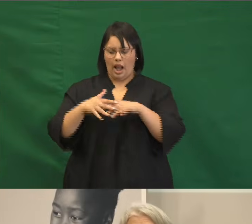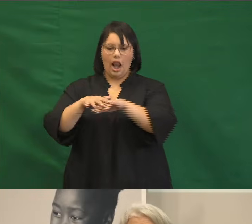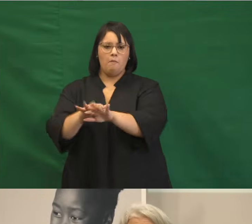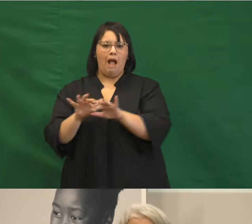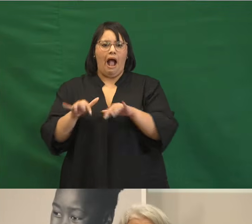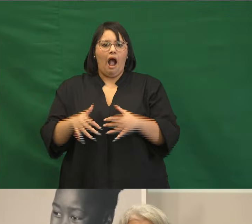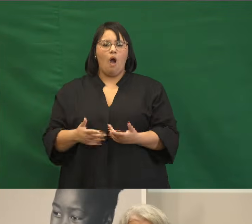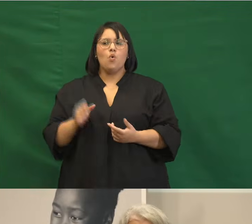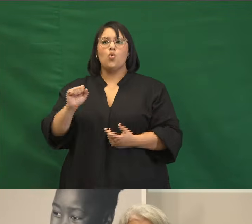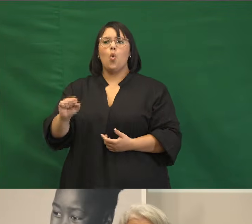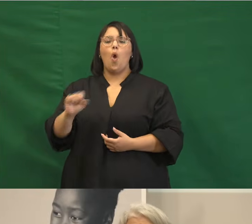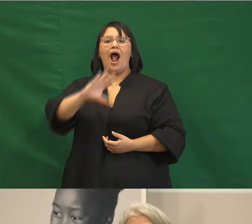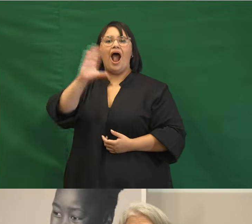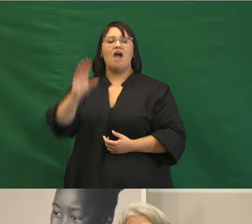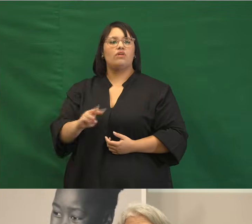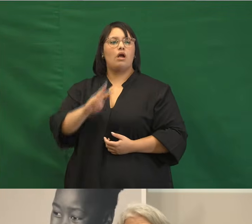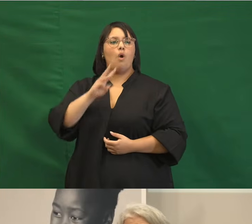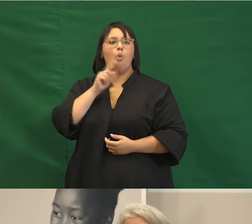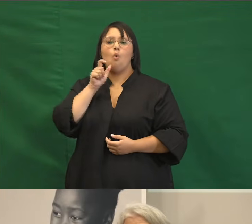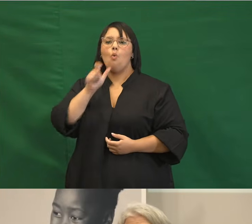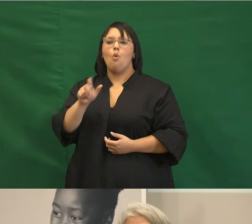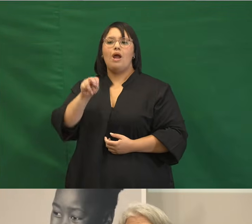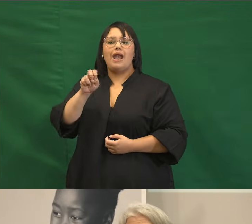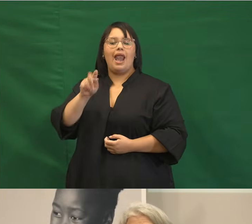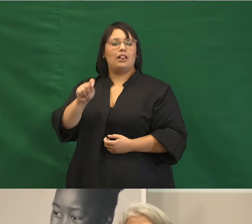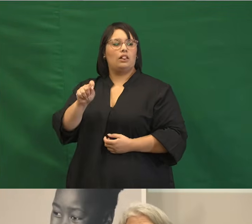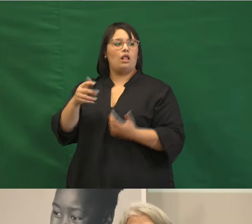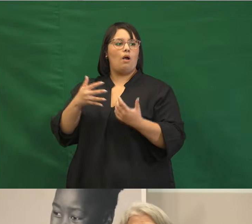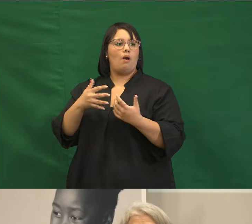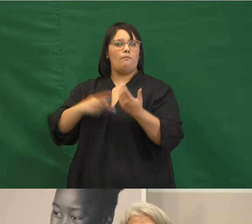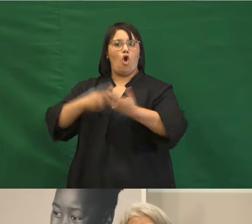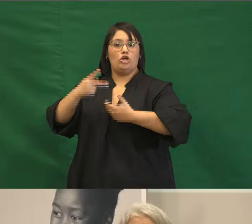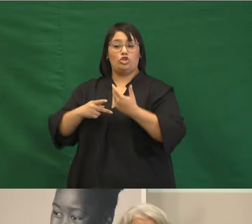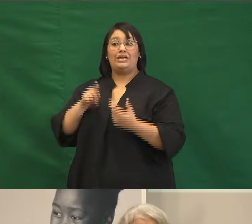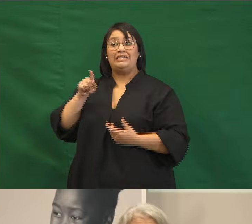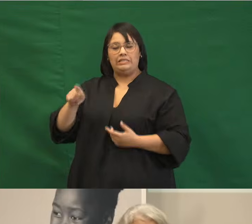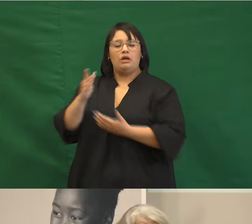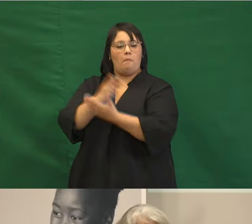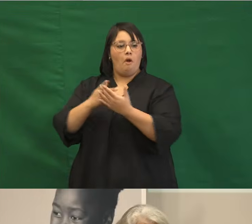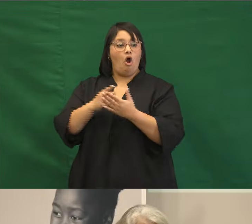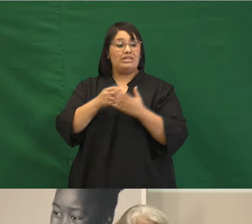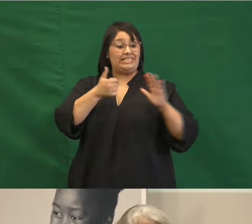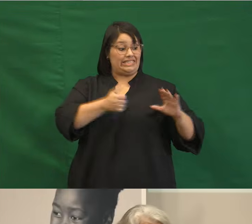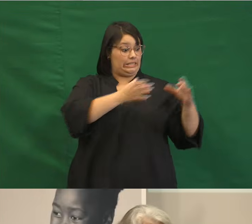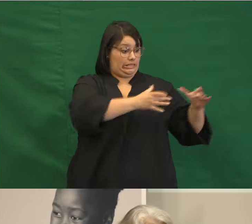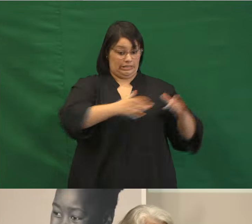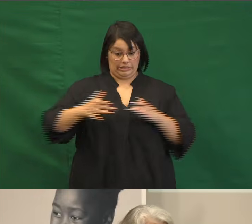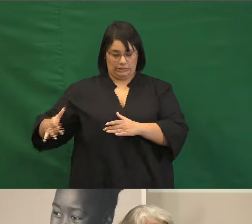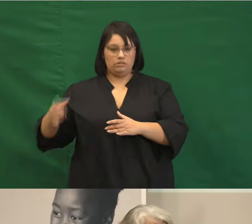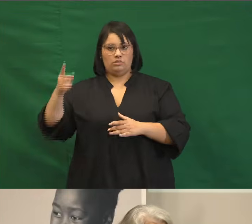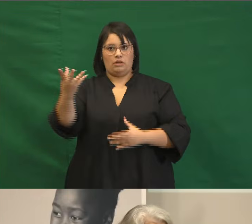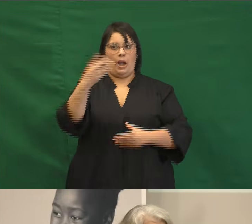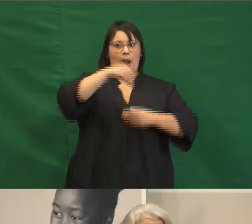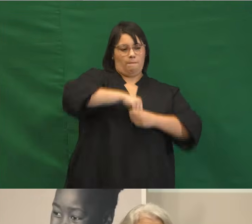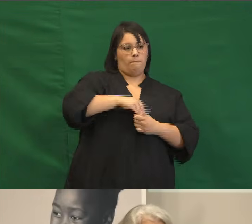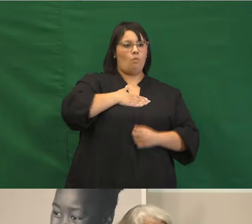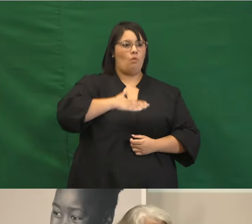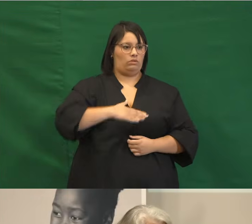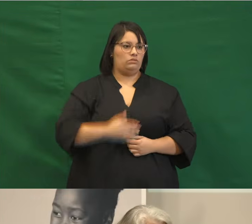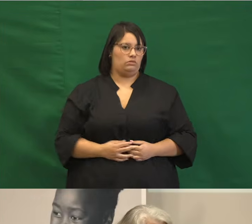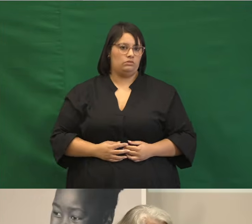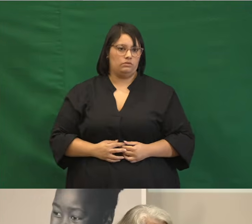African WordNet project, which is part of SADiLaR's node, one of SADiLaR's nodes. Next